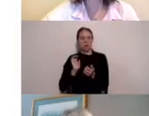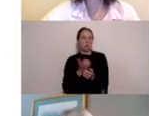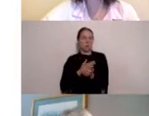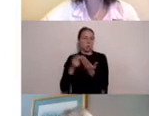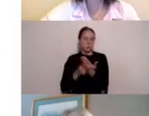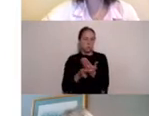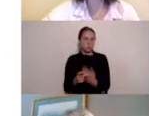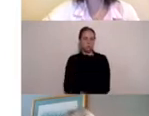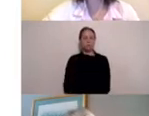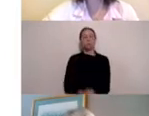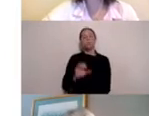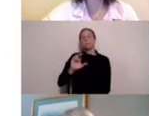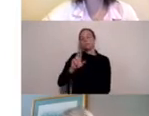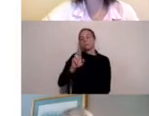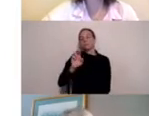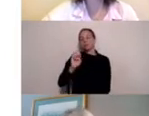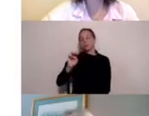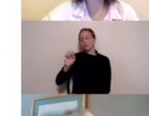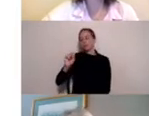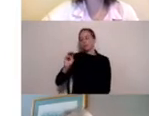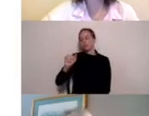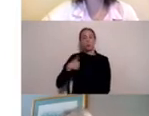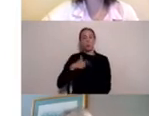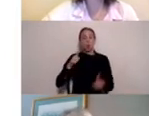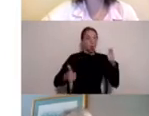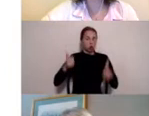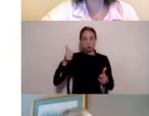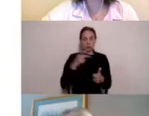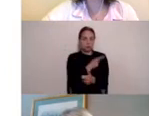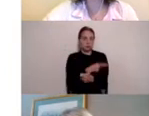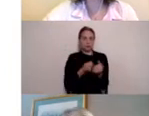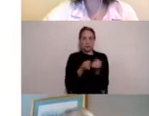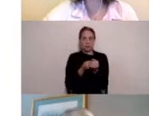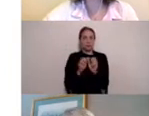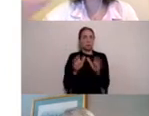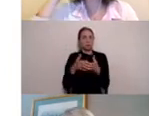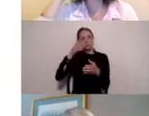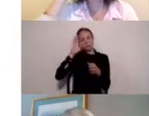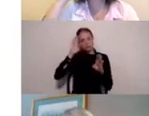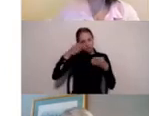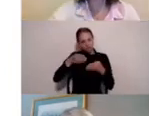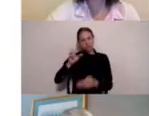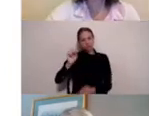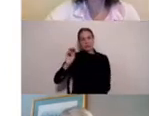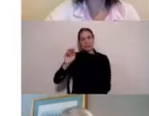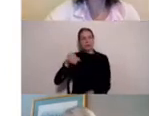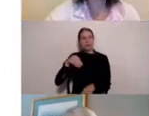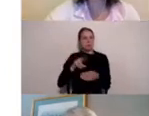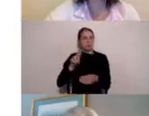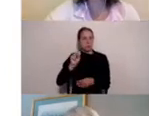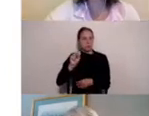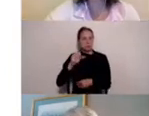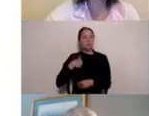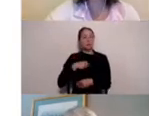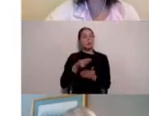So Cure SMA is the largest patient advocacy group focused on SMA in the US. We fund and direct